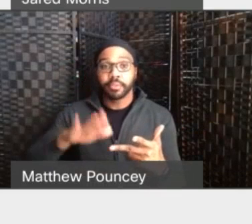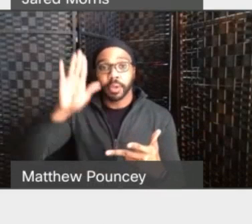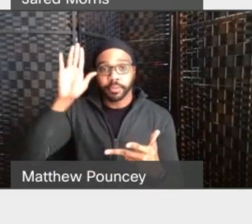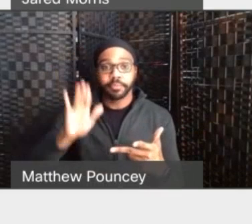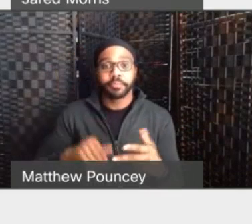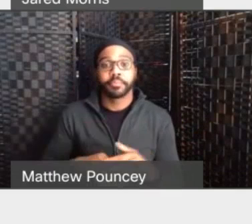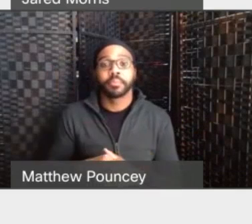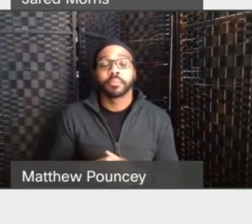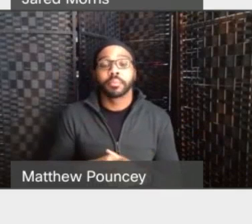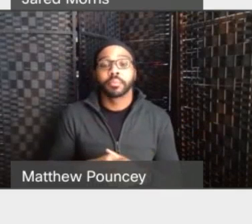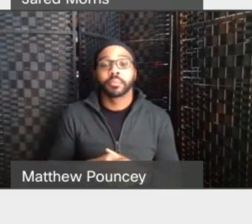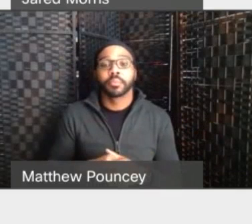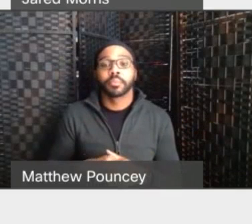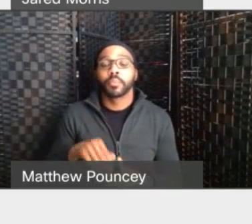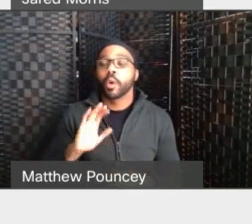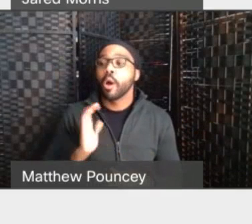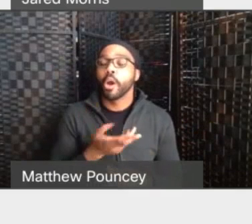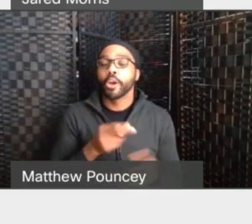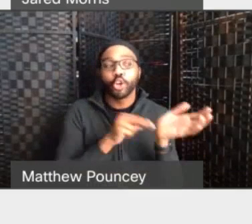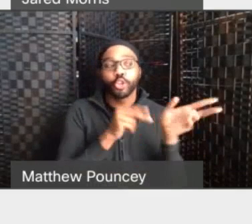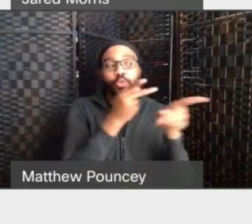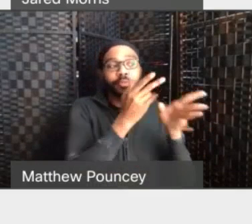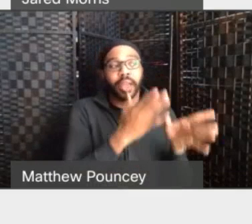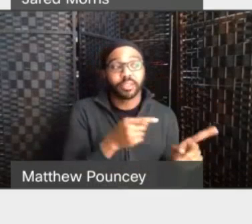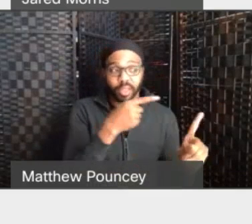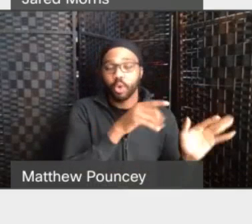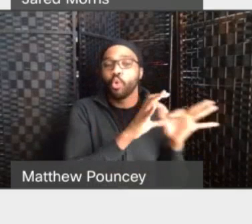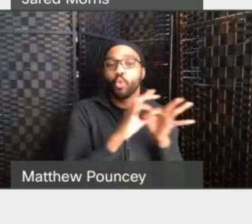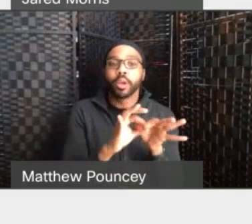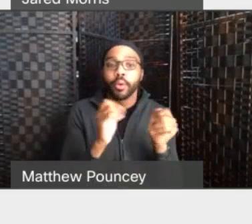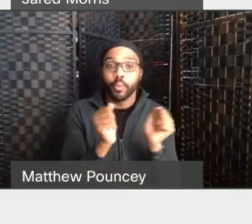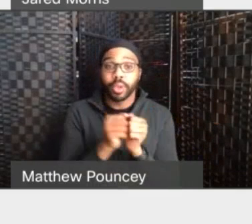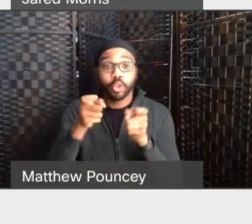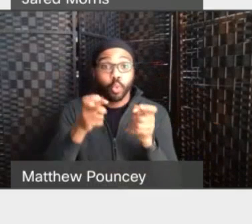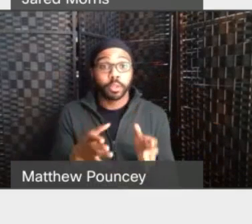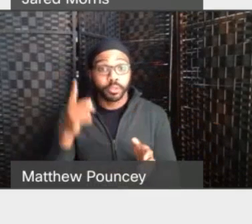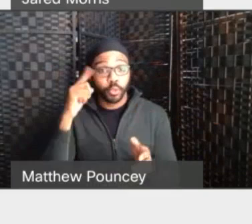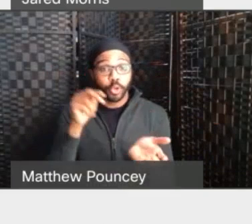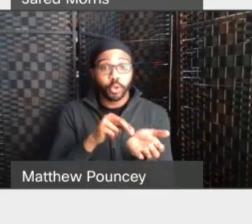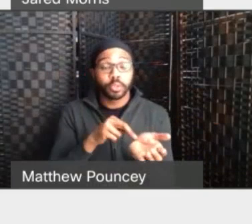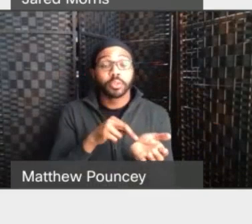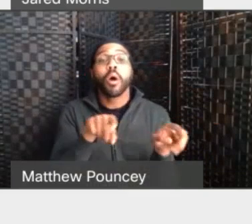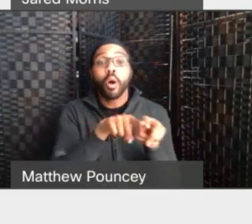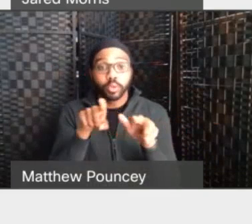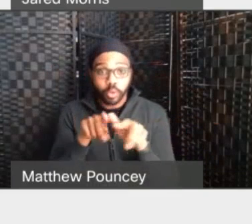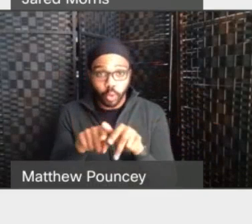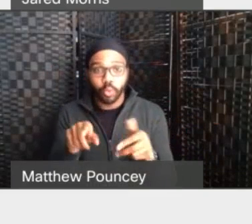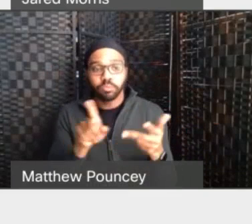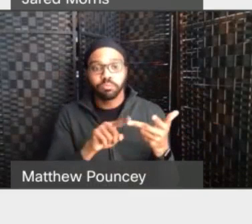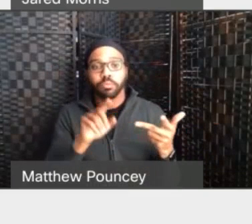so our nurse supervisors are coordinating with the directors of nursing along with Kirk and Karen.